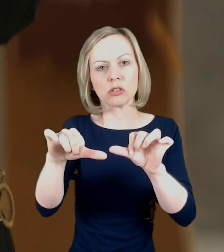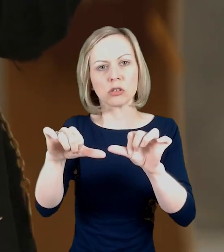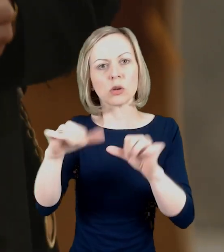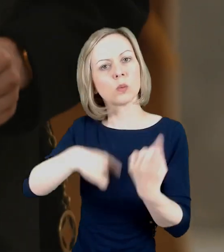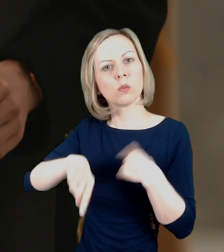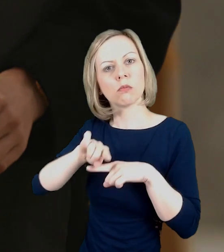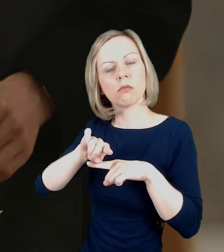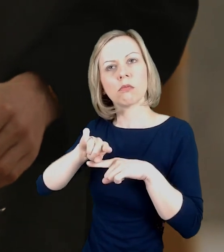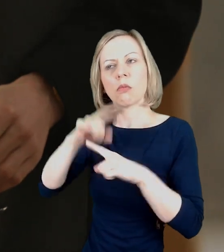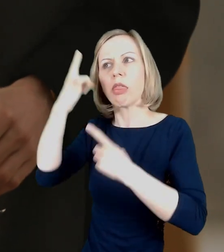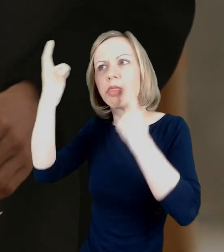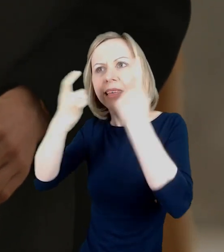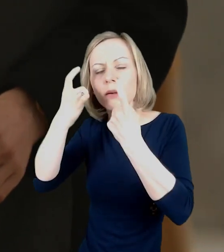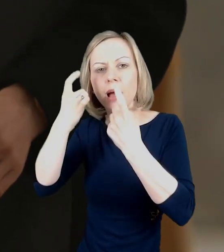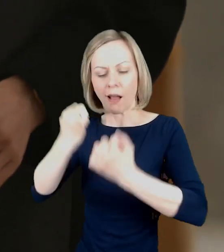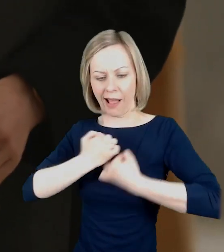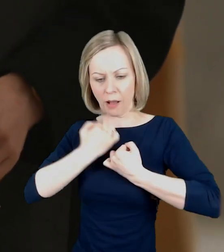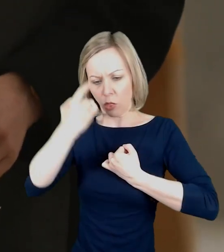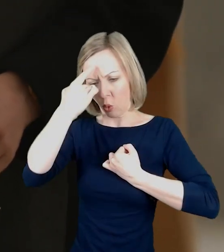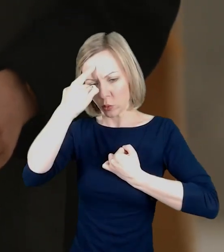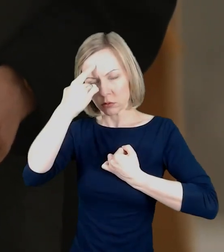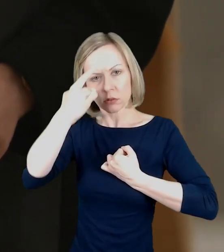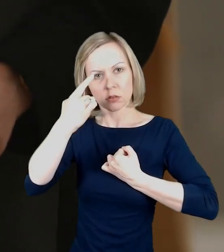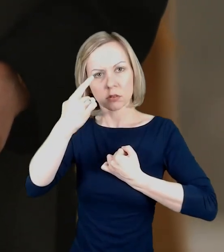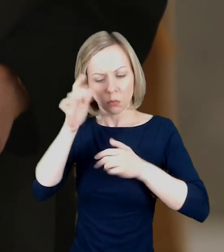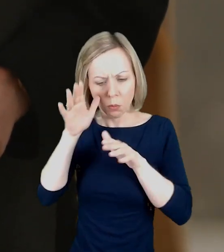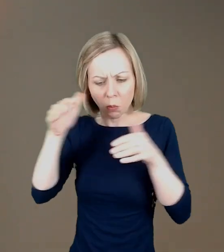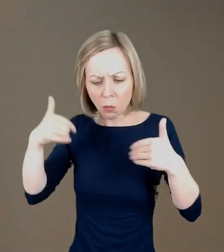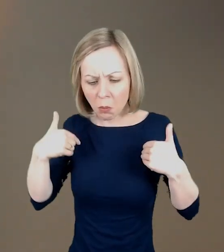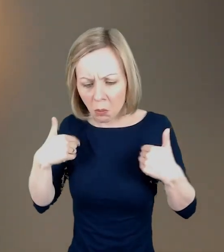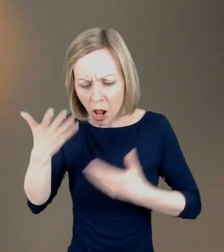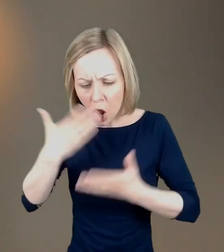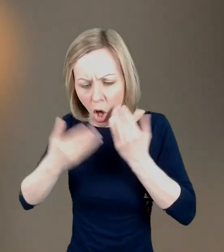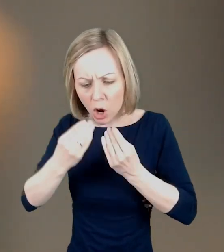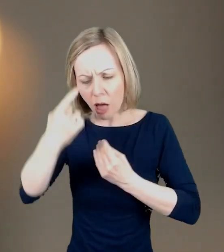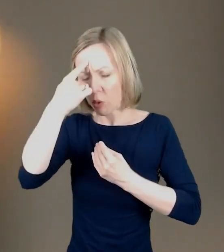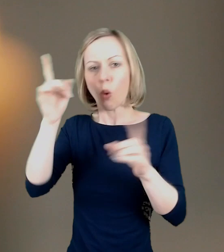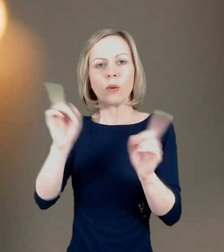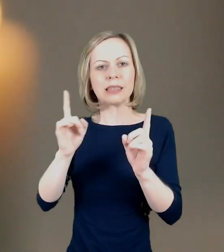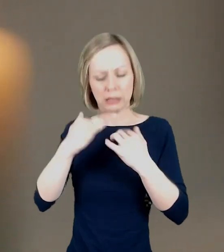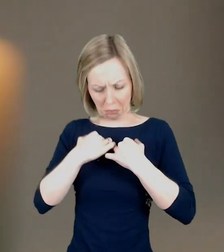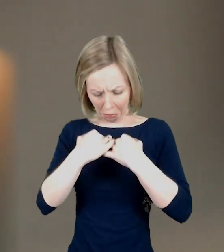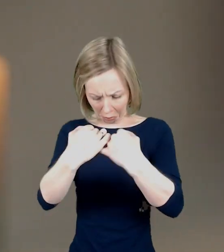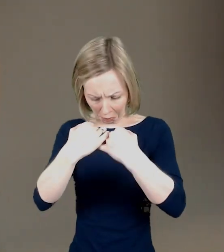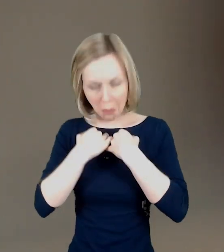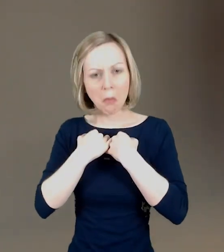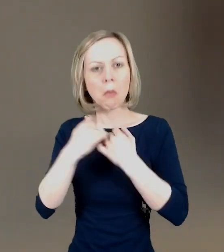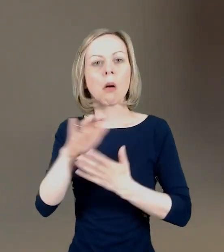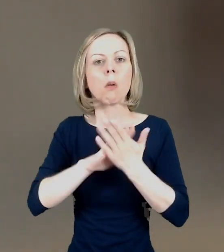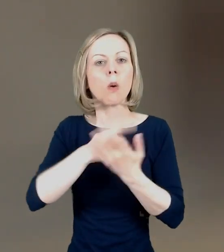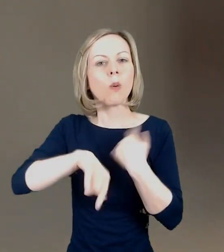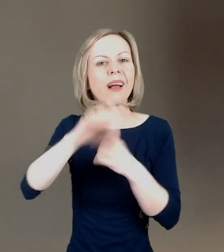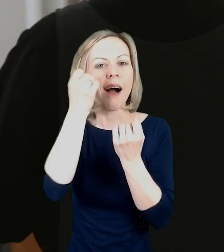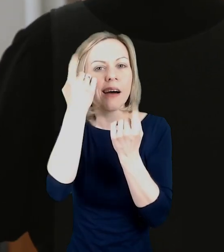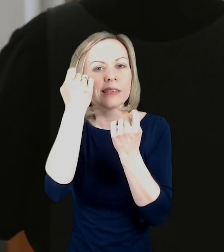to learn something of their nature in order that we might understand how they drive so much of our life